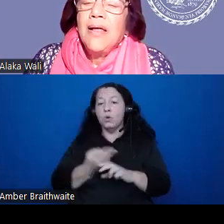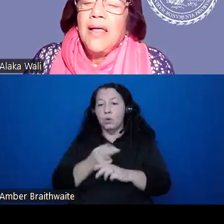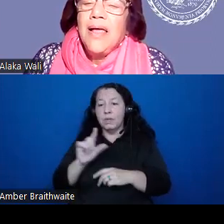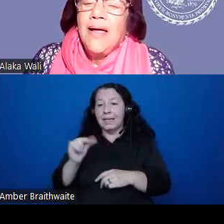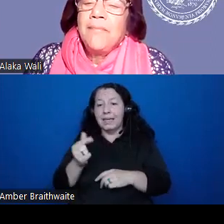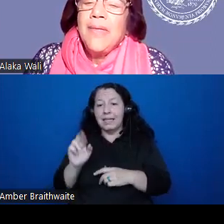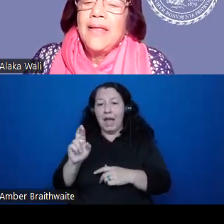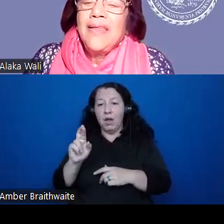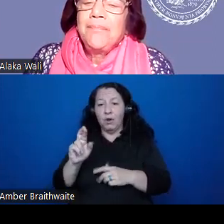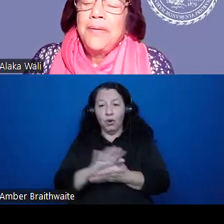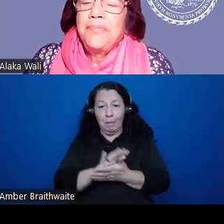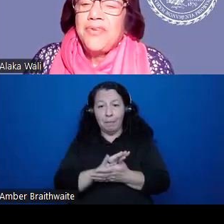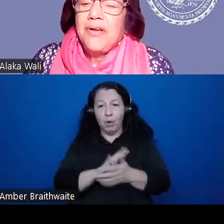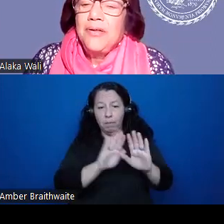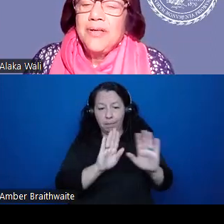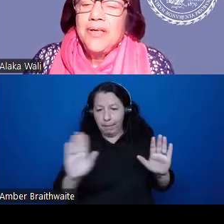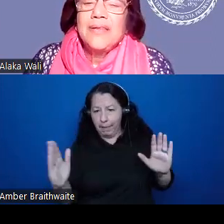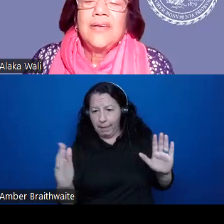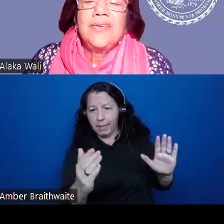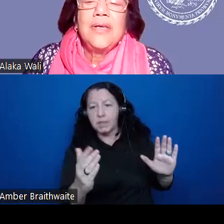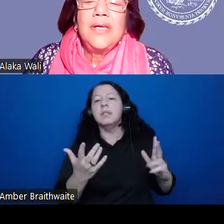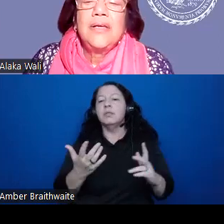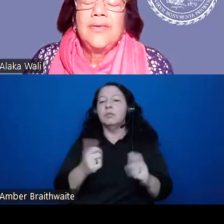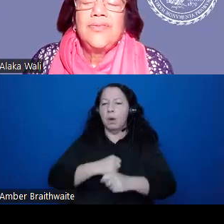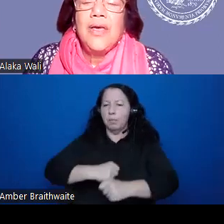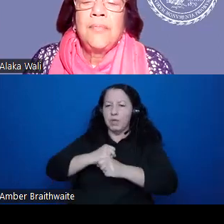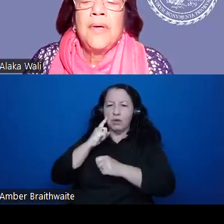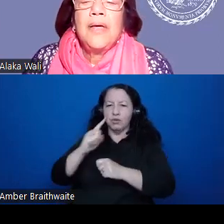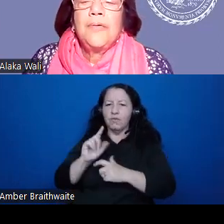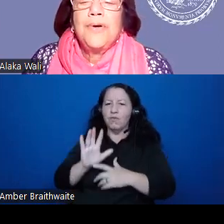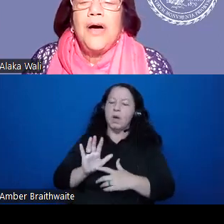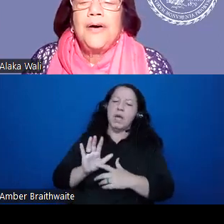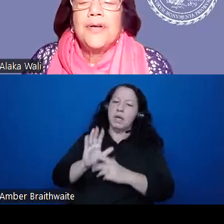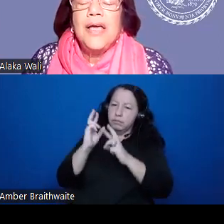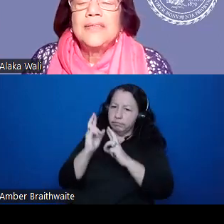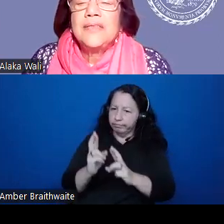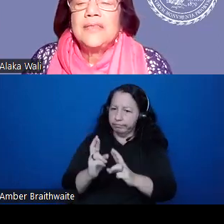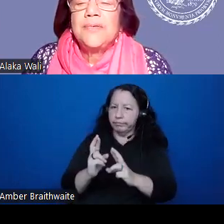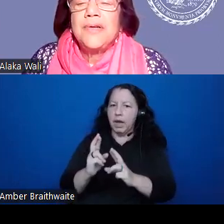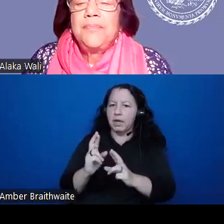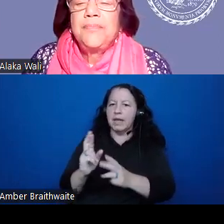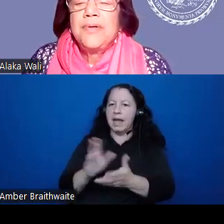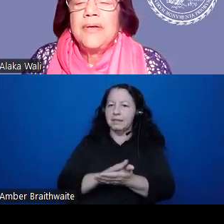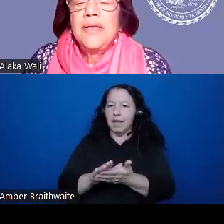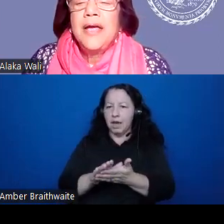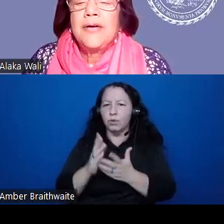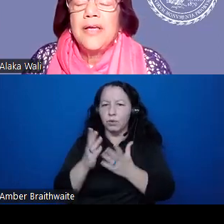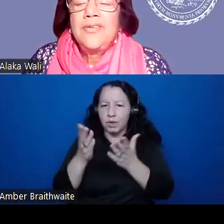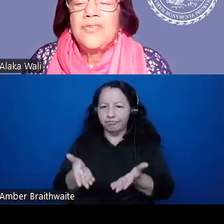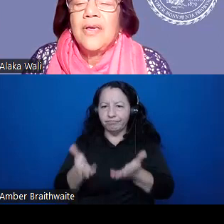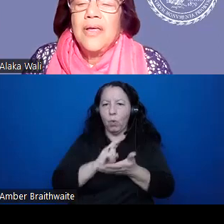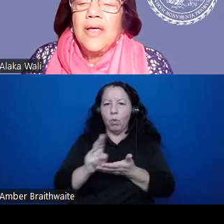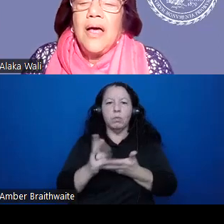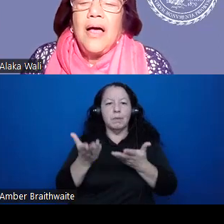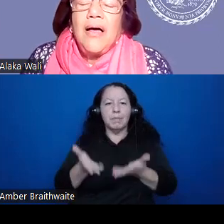here. And then people started looking at this, and he did the same with other cases where he layered